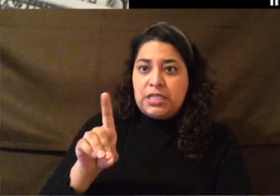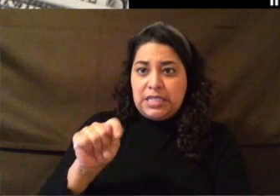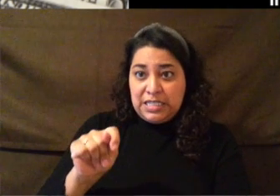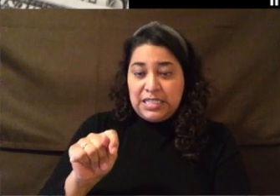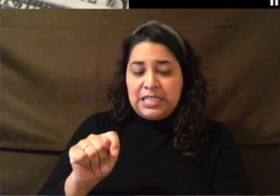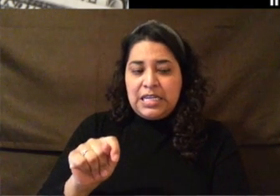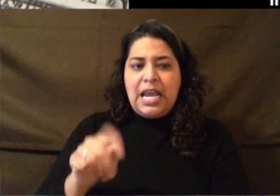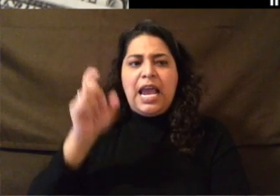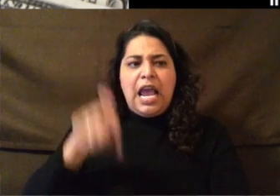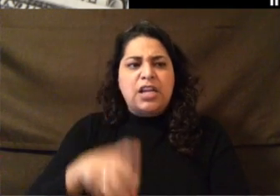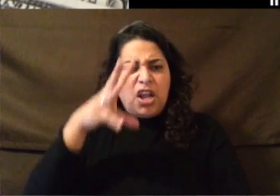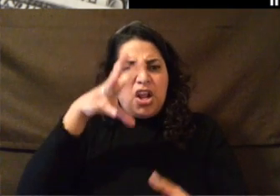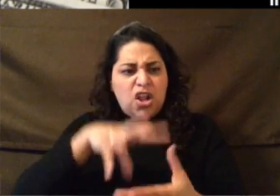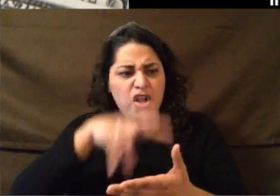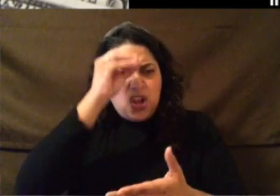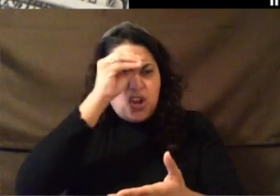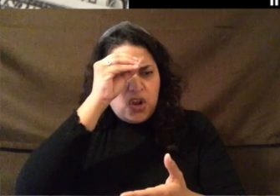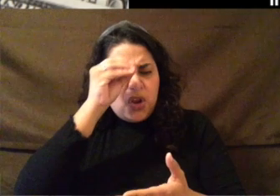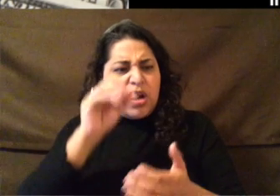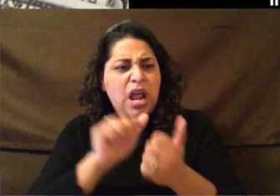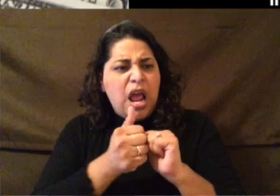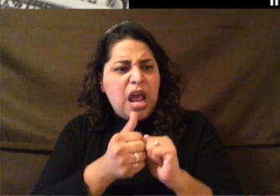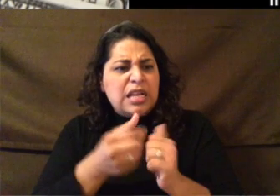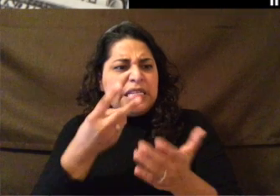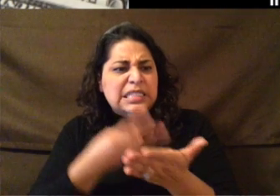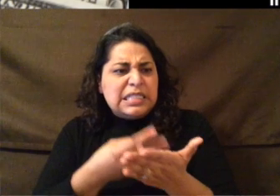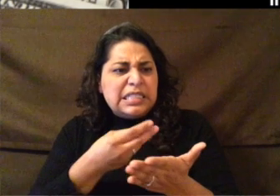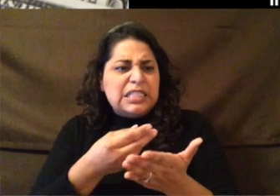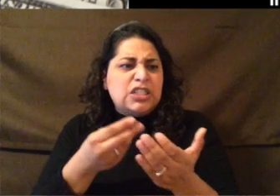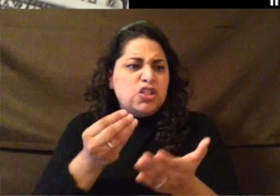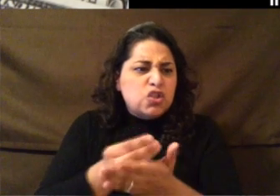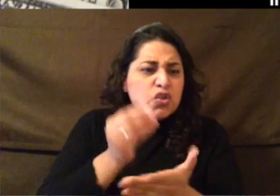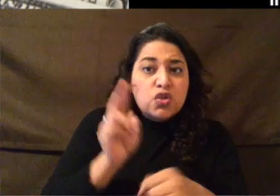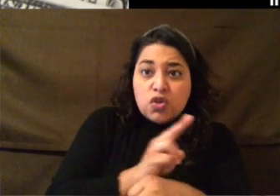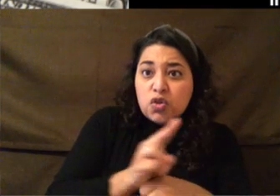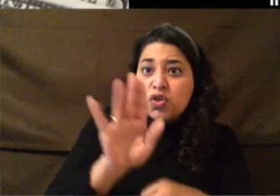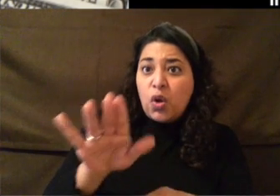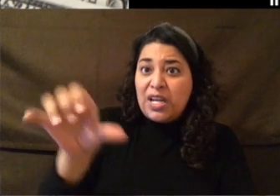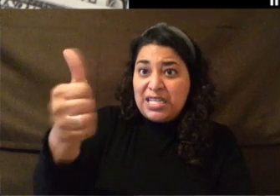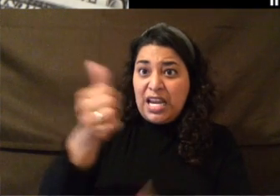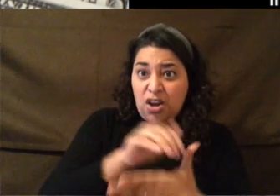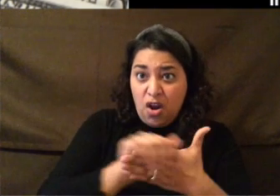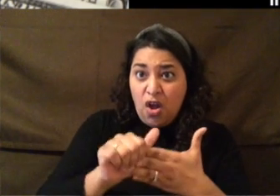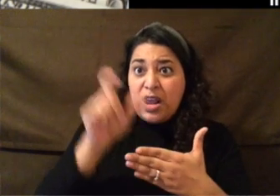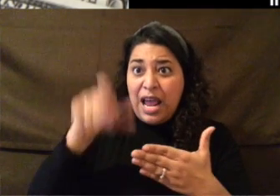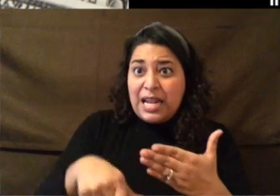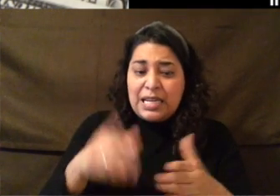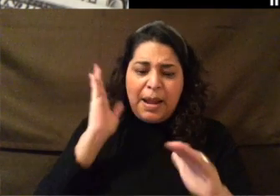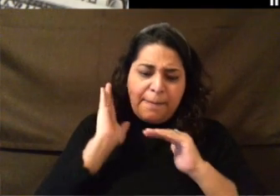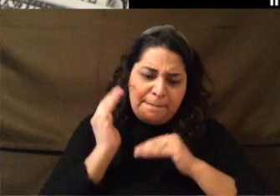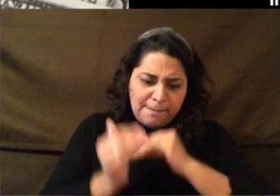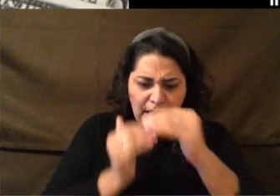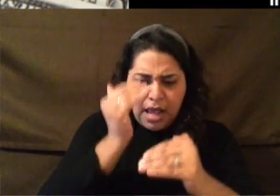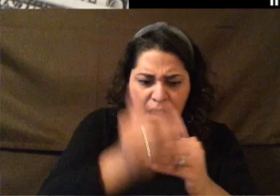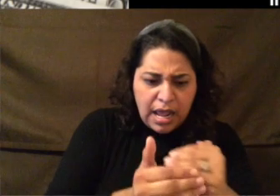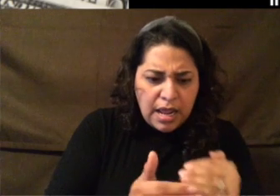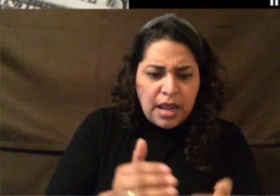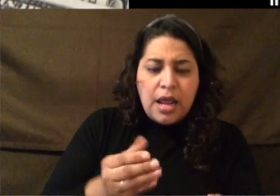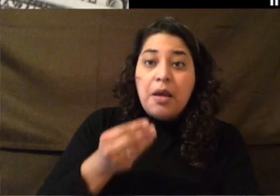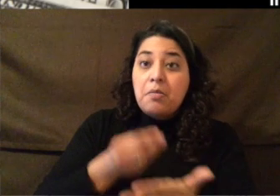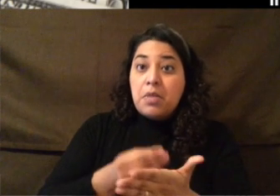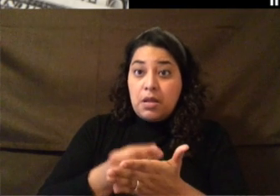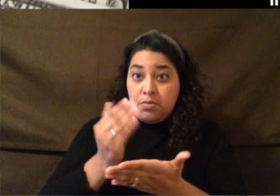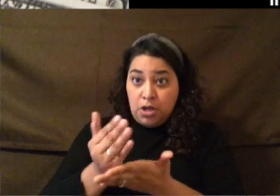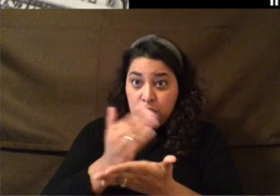fair because you had to budget your $10 in order to go to the next classroom and buy whatever you wanted. You had to plan